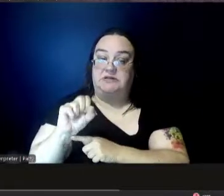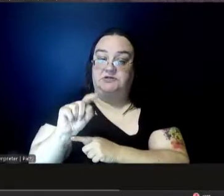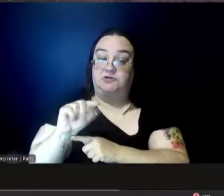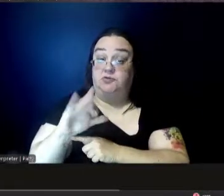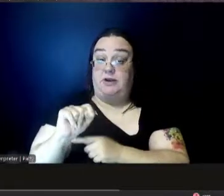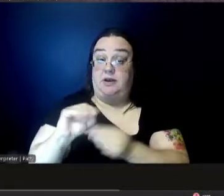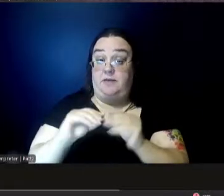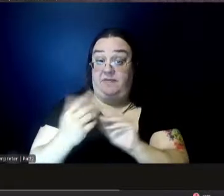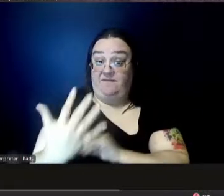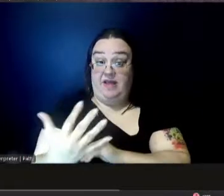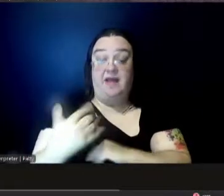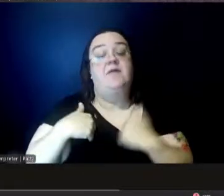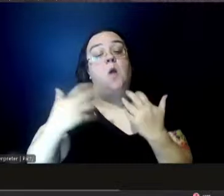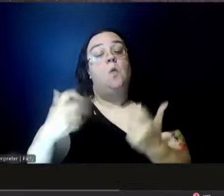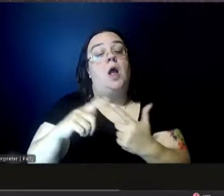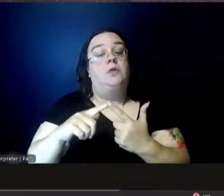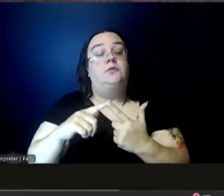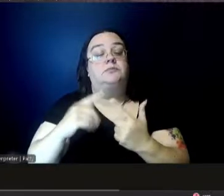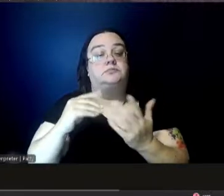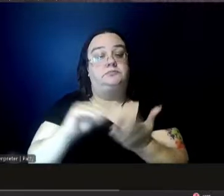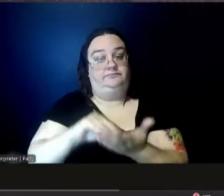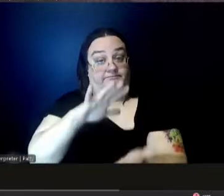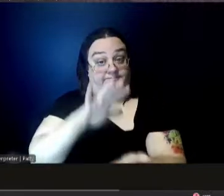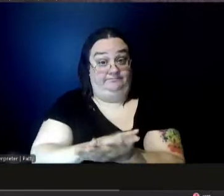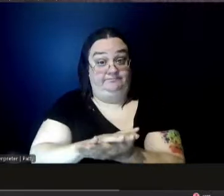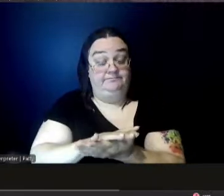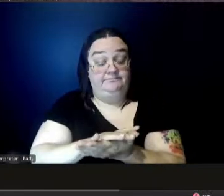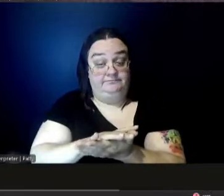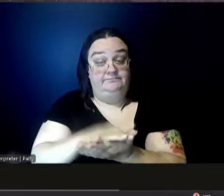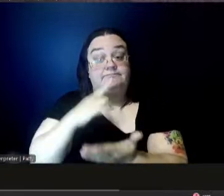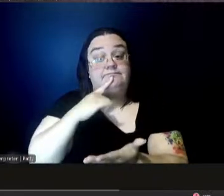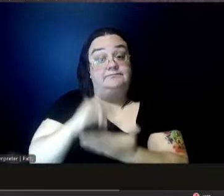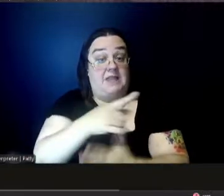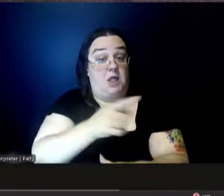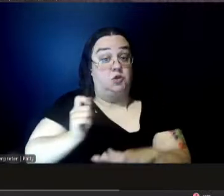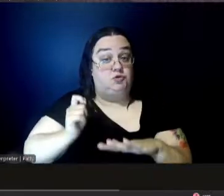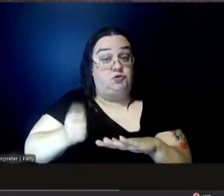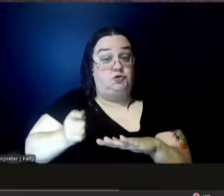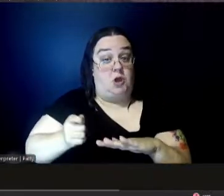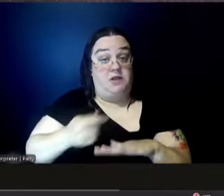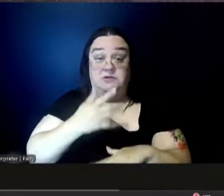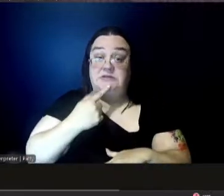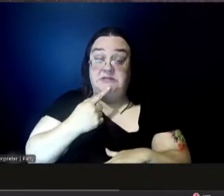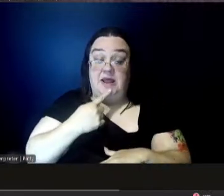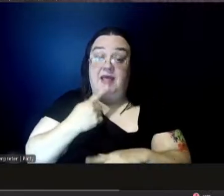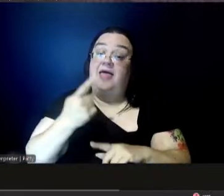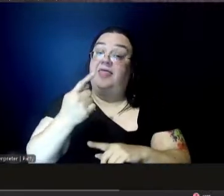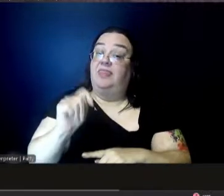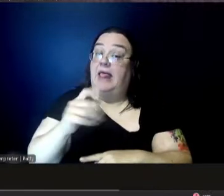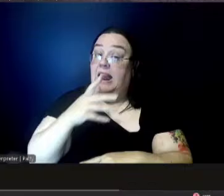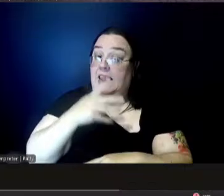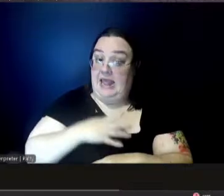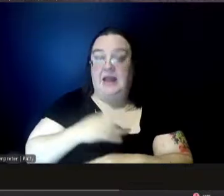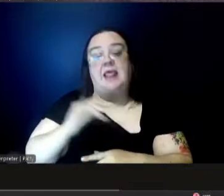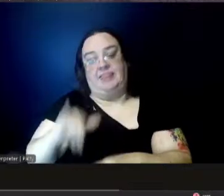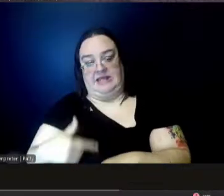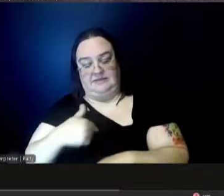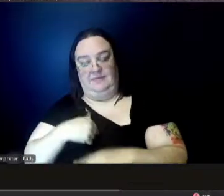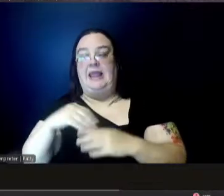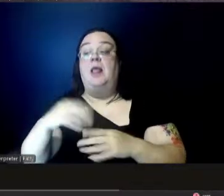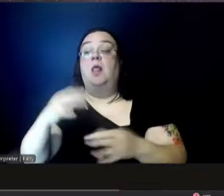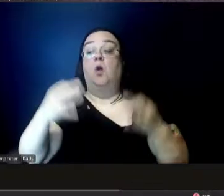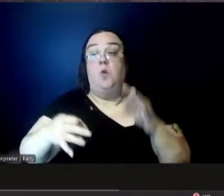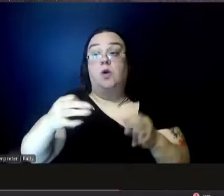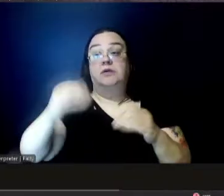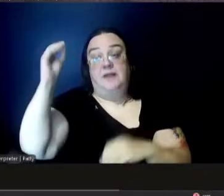I want to note that it is on the record that the judge stated the lady, which is me, in the court's opinion, acted with